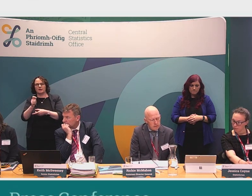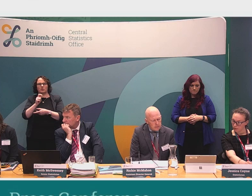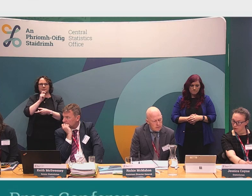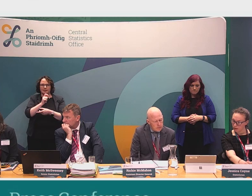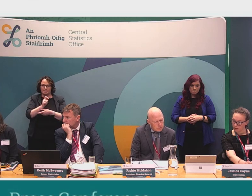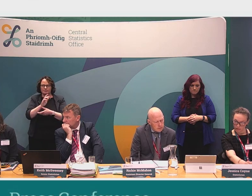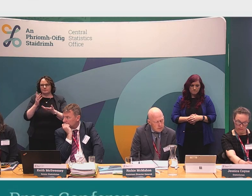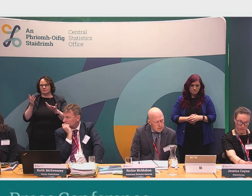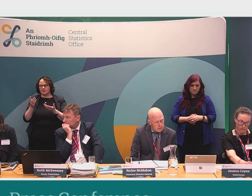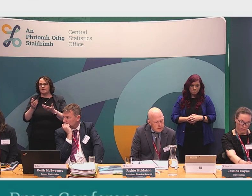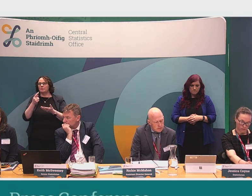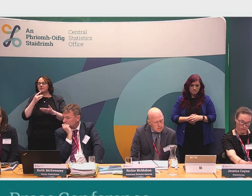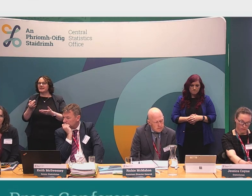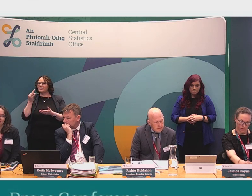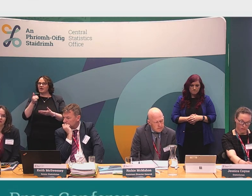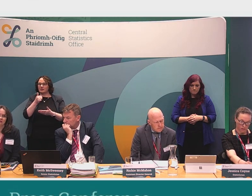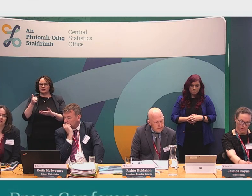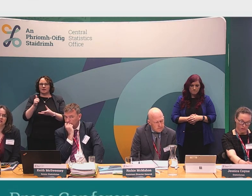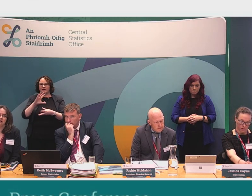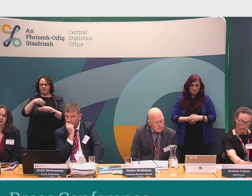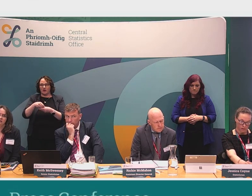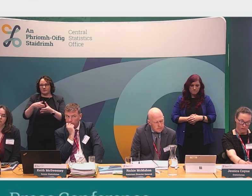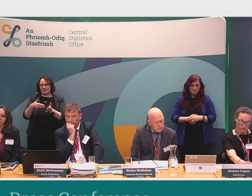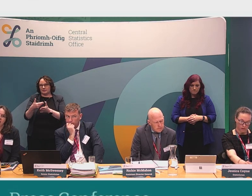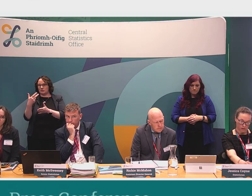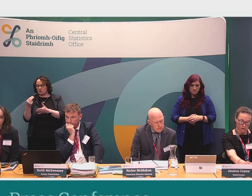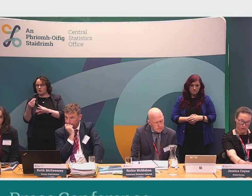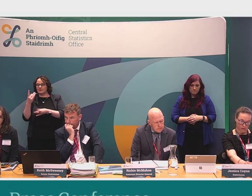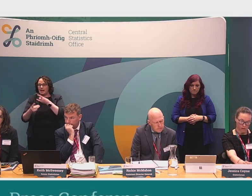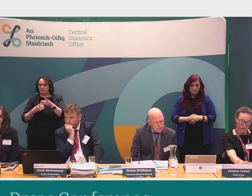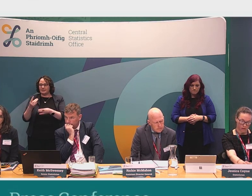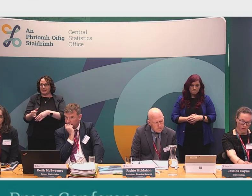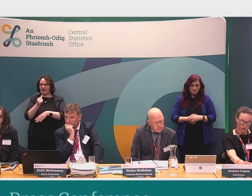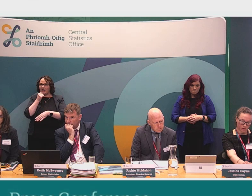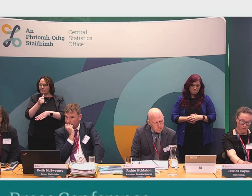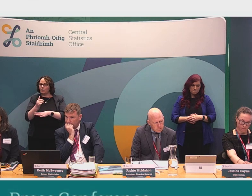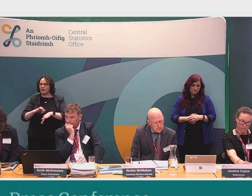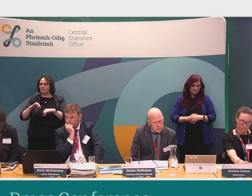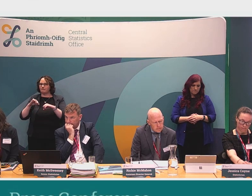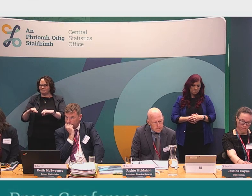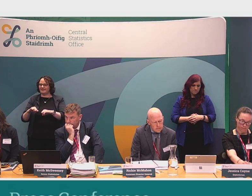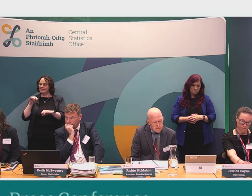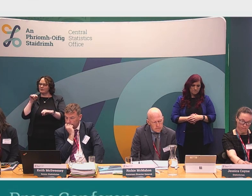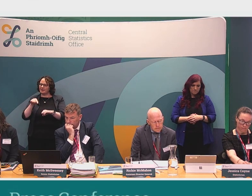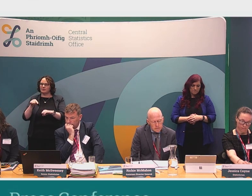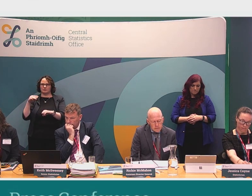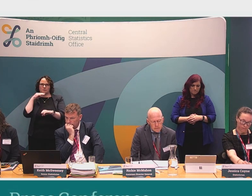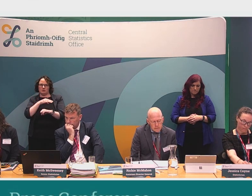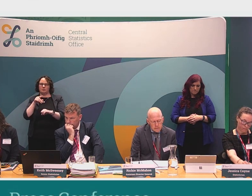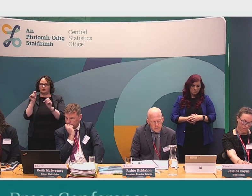not there's alcohol involved or not, this has happened without your consent. So we're really cautious within the survey about this. and not